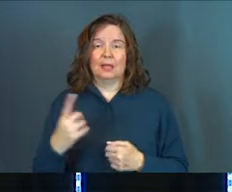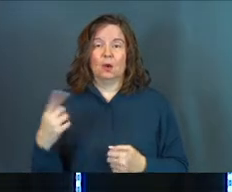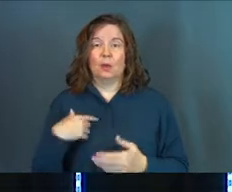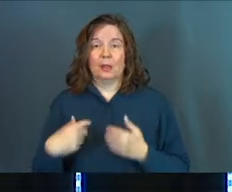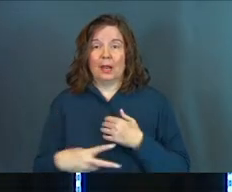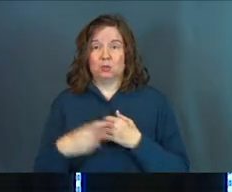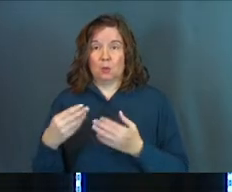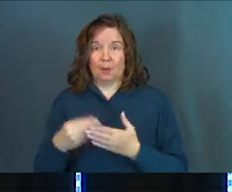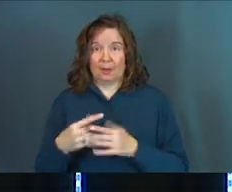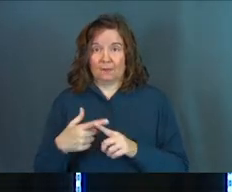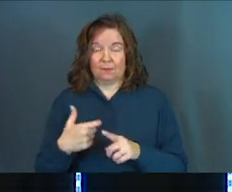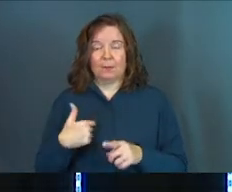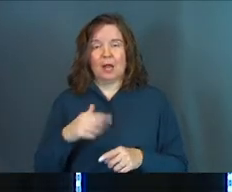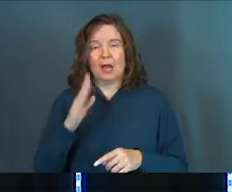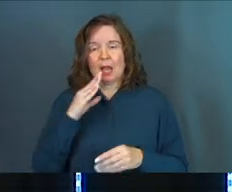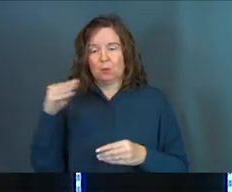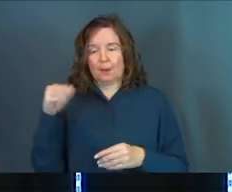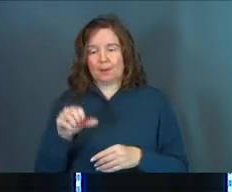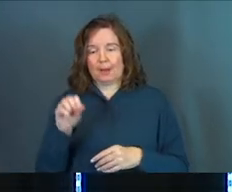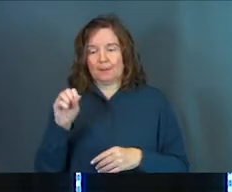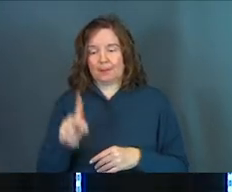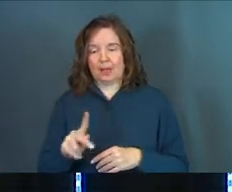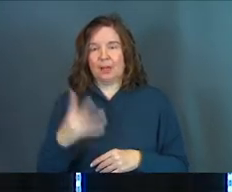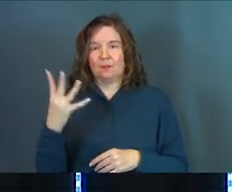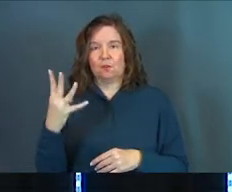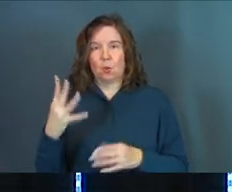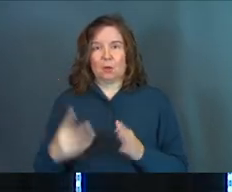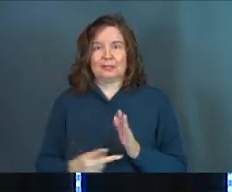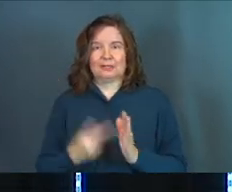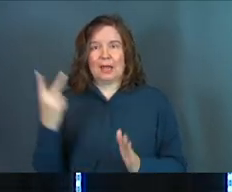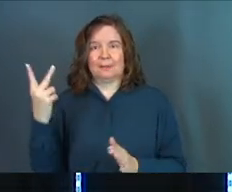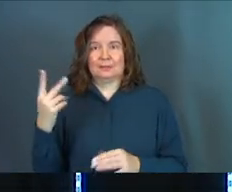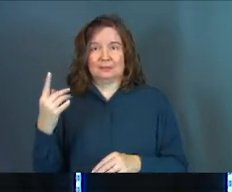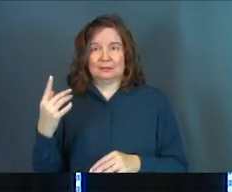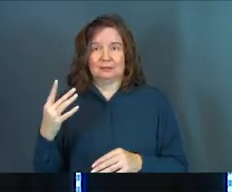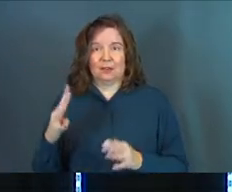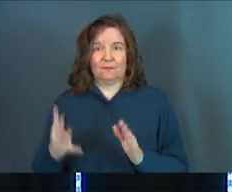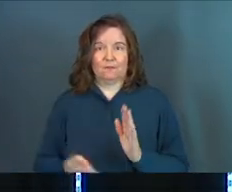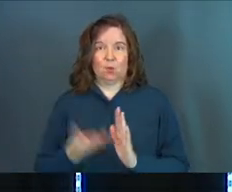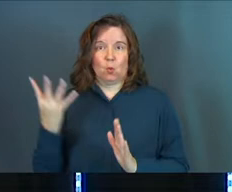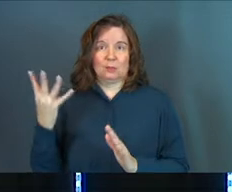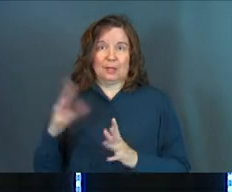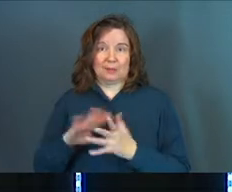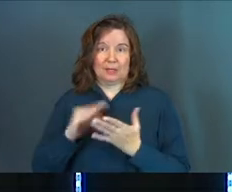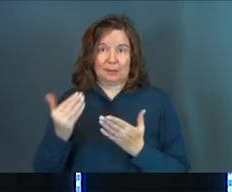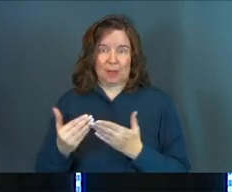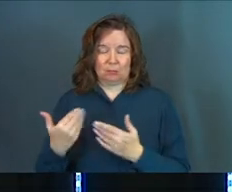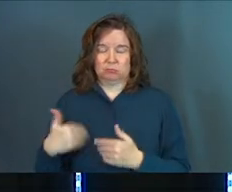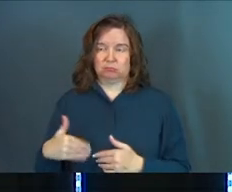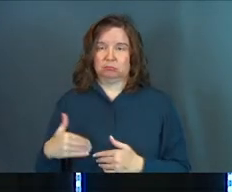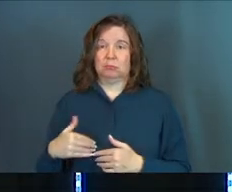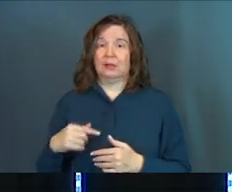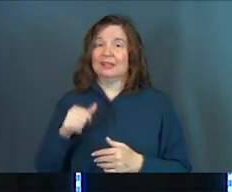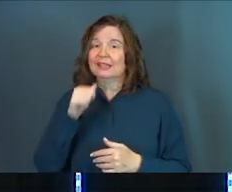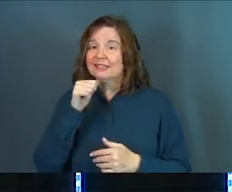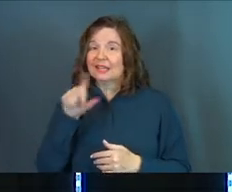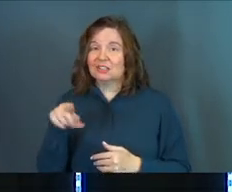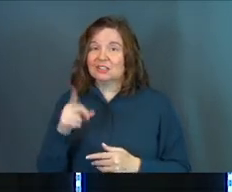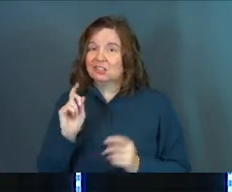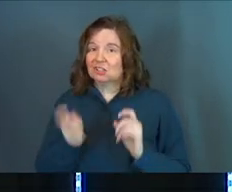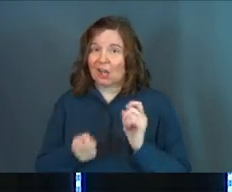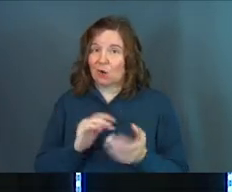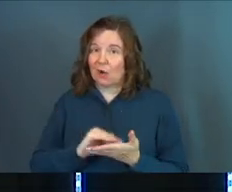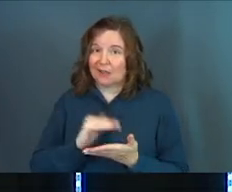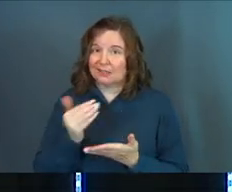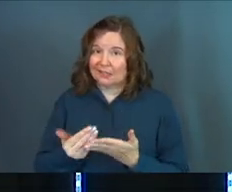Anybody I stole money from, I'm going to pay them back four times the amount. What's this? This isn't